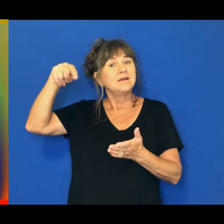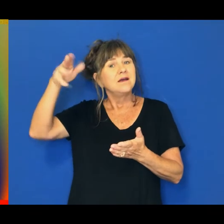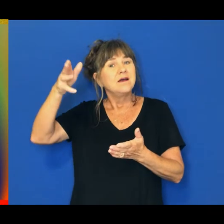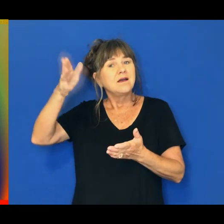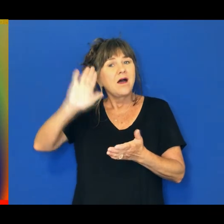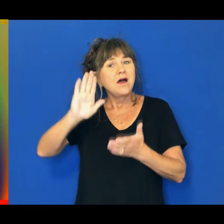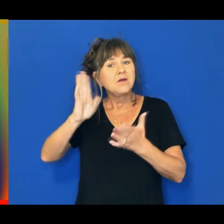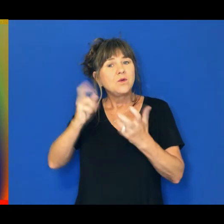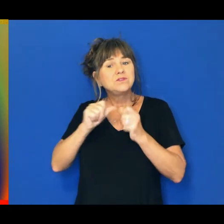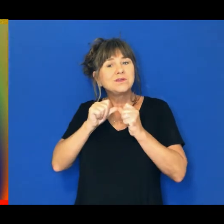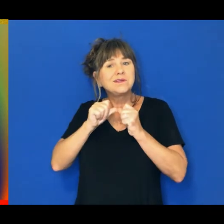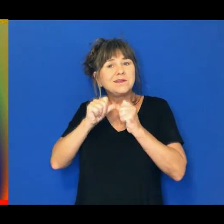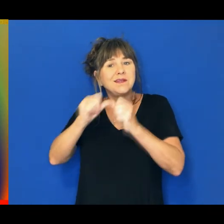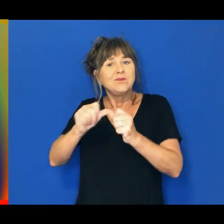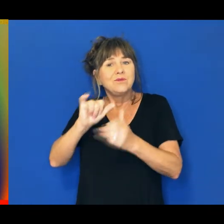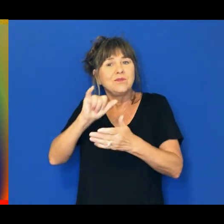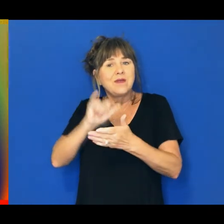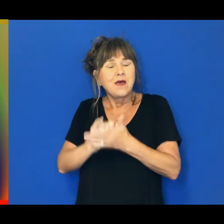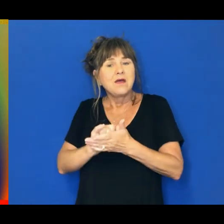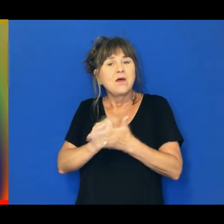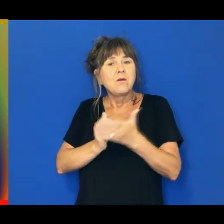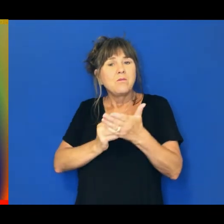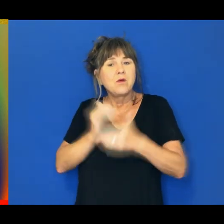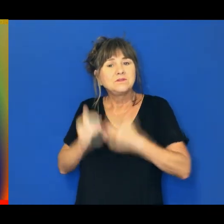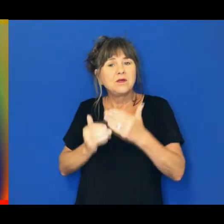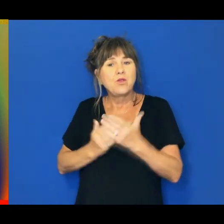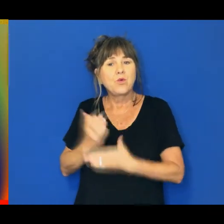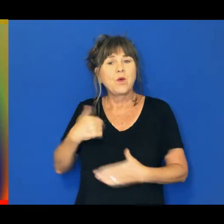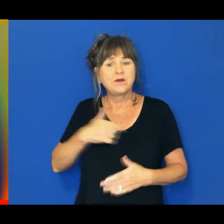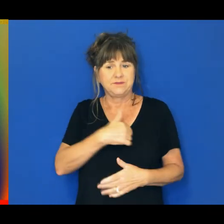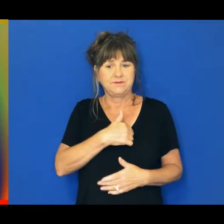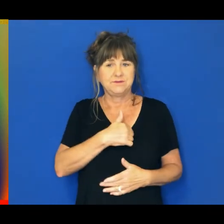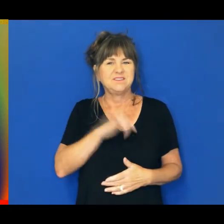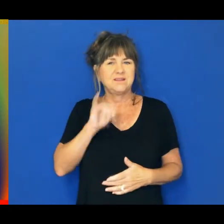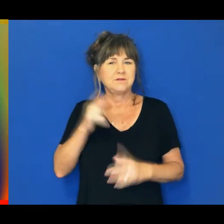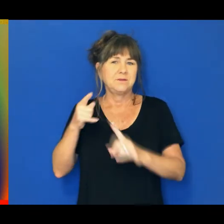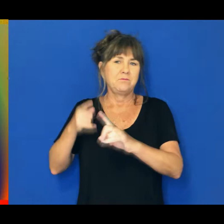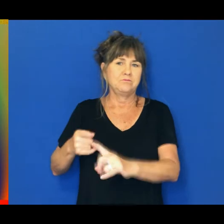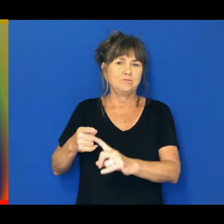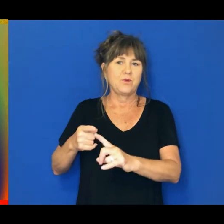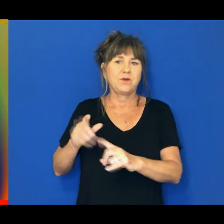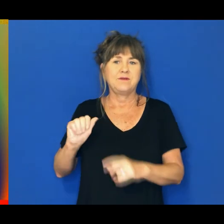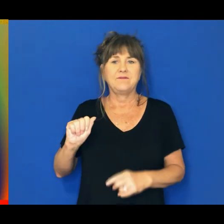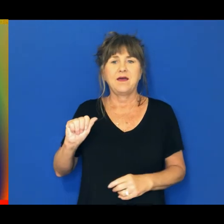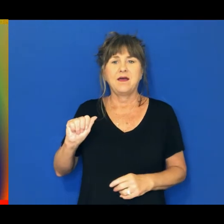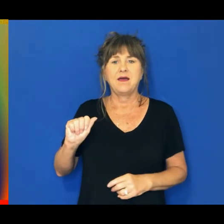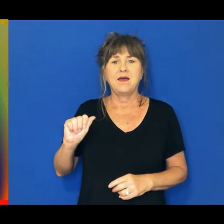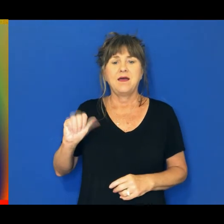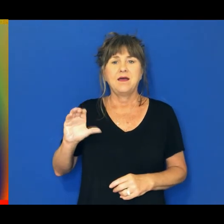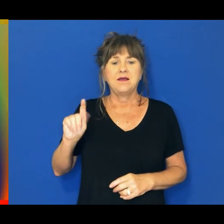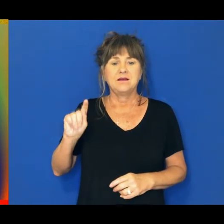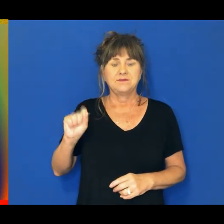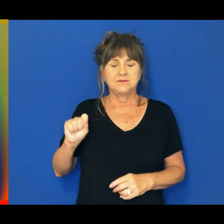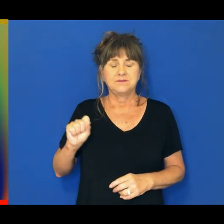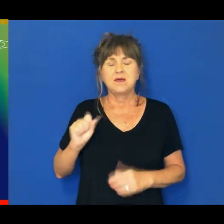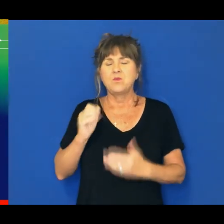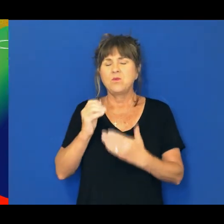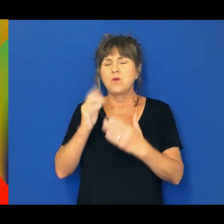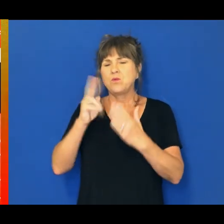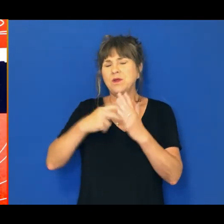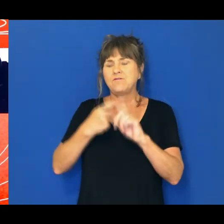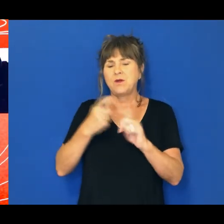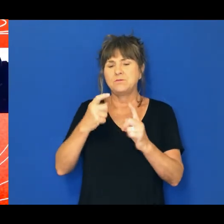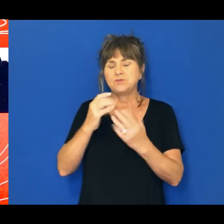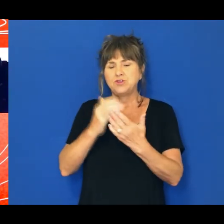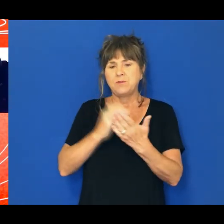you and me. That's the story of the book of Acts. Turn with me to Acts chapter 1. If you got your Bible with you, I'm going to be reading Acts chapter 1, verses 1 through